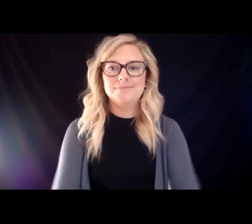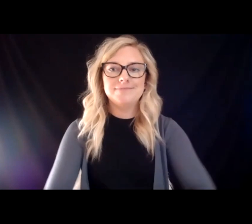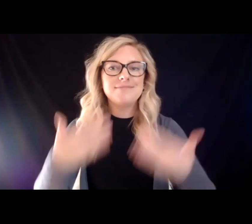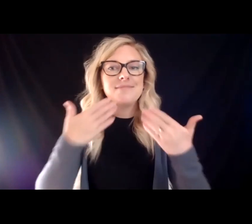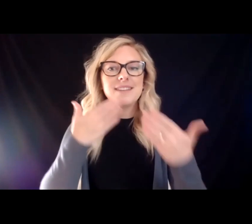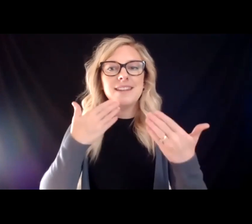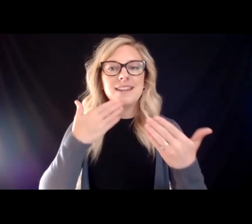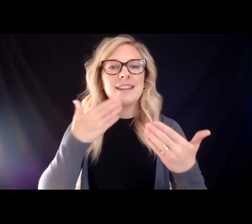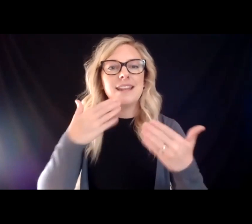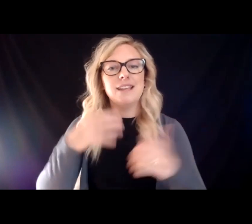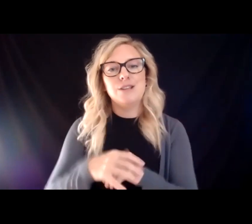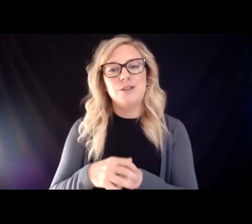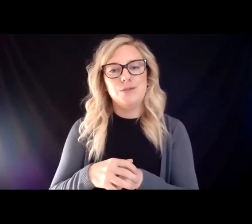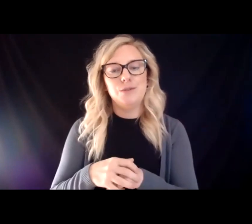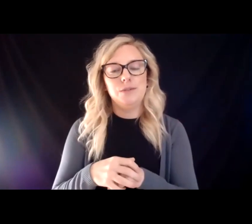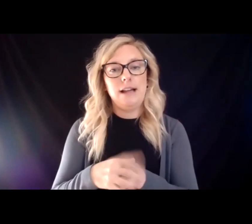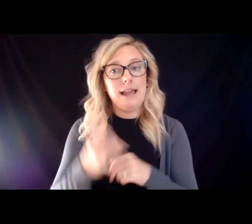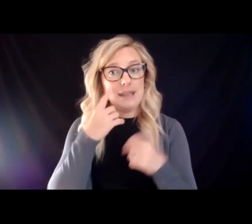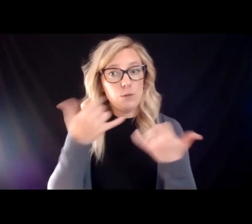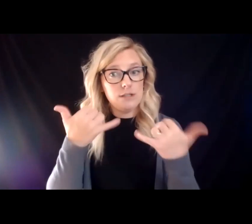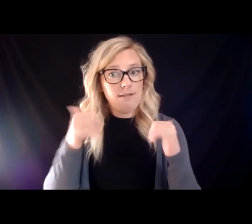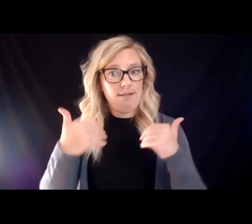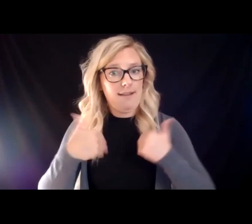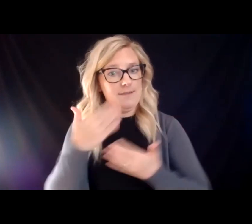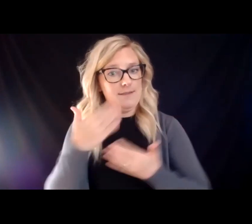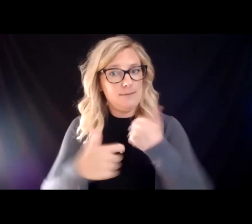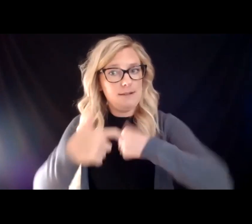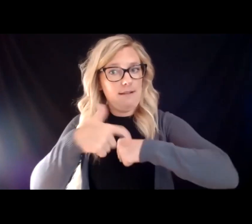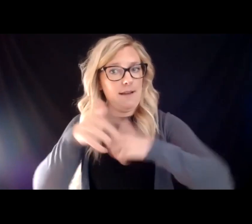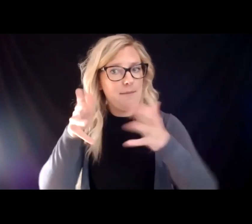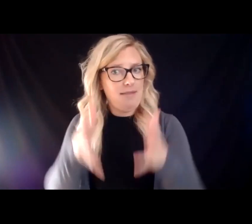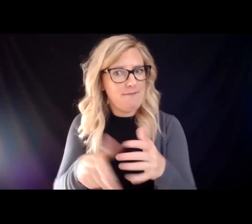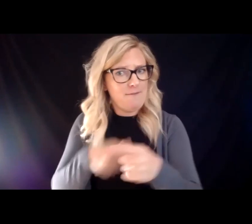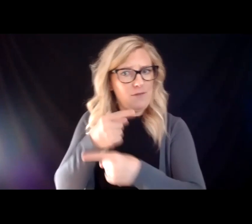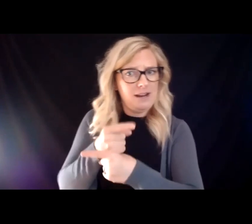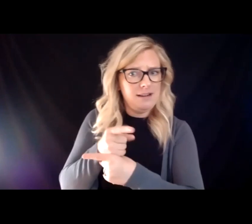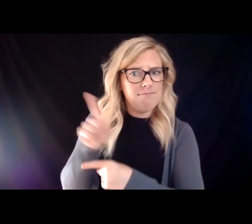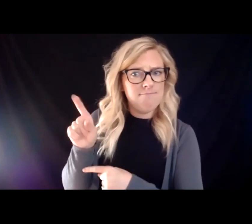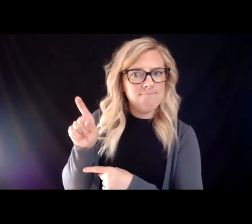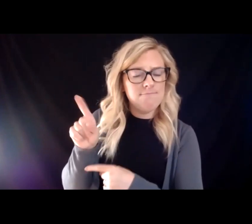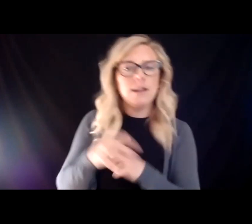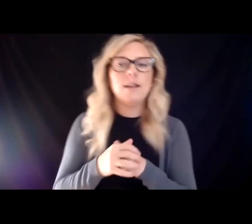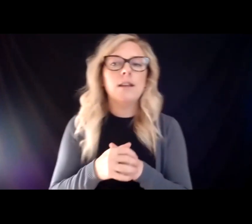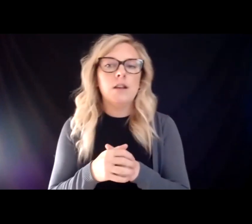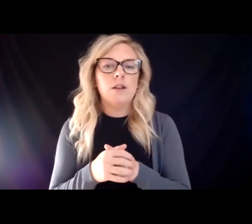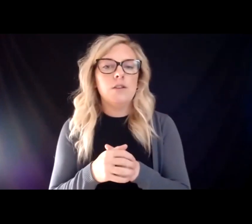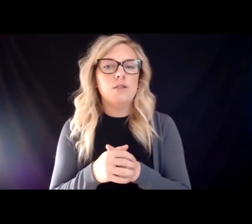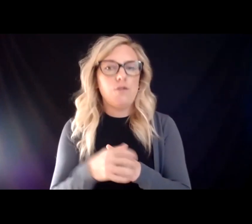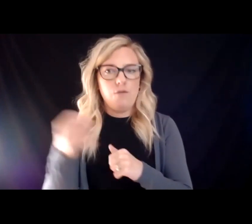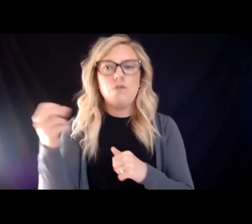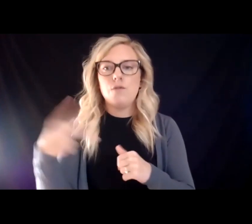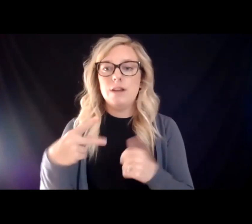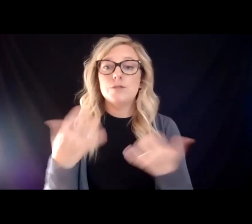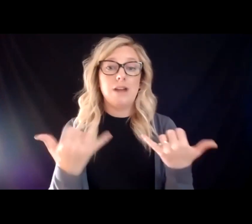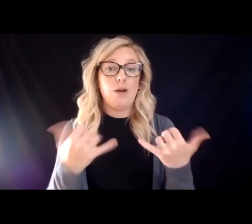Pastor. Well, I think we still have a little bit of time left. Right. So why don't we answer